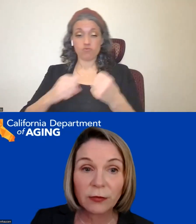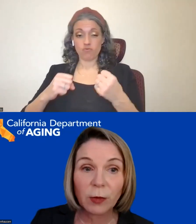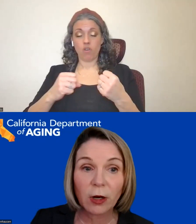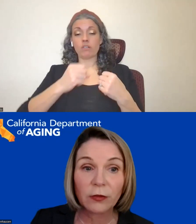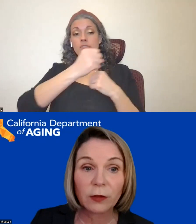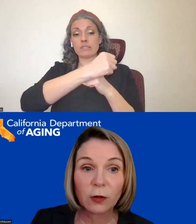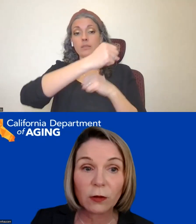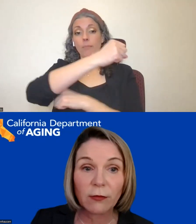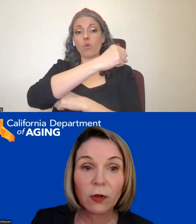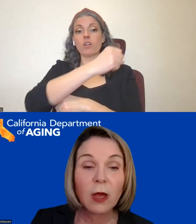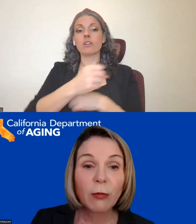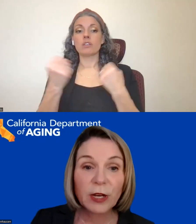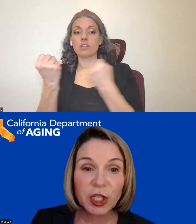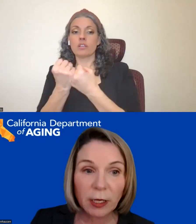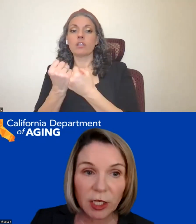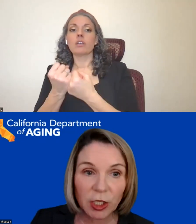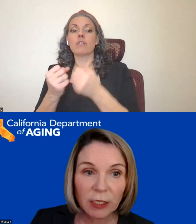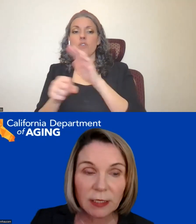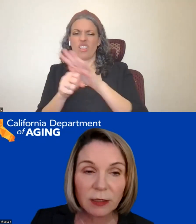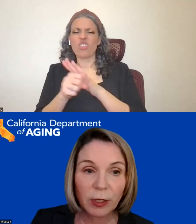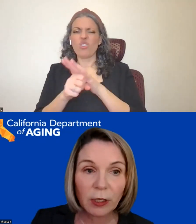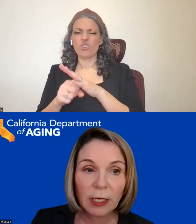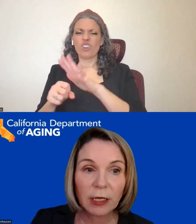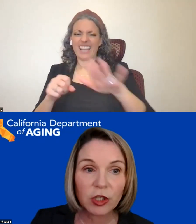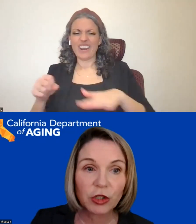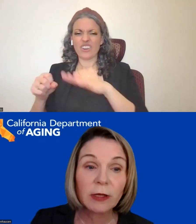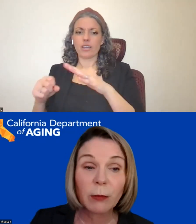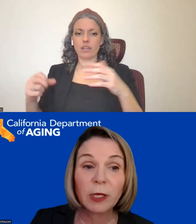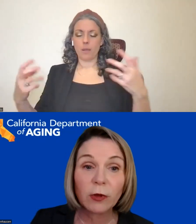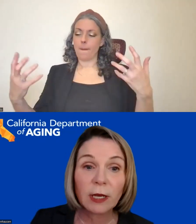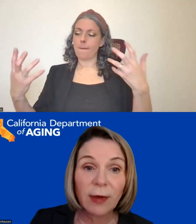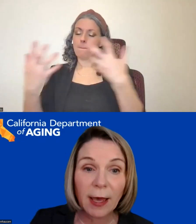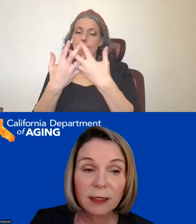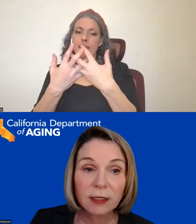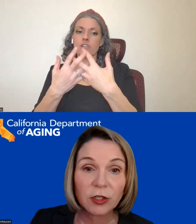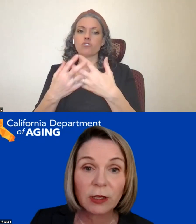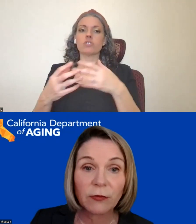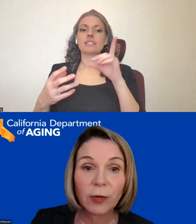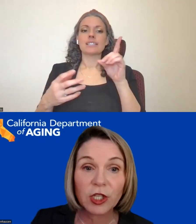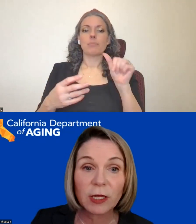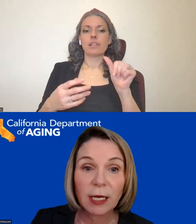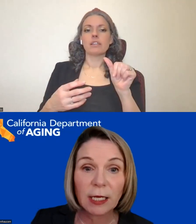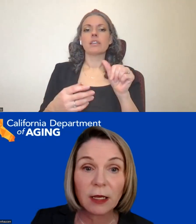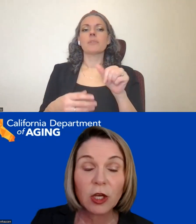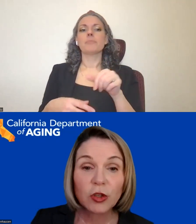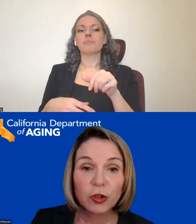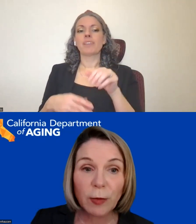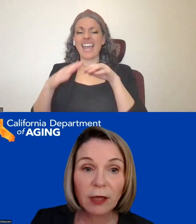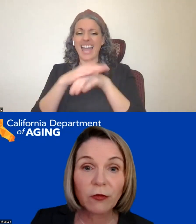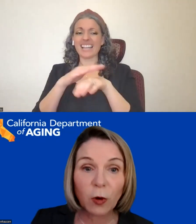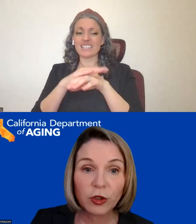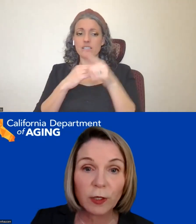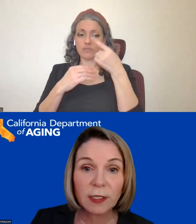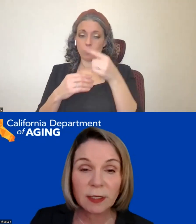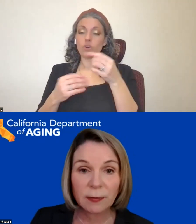service delivery model at the local level, bridging aging and disability, and ensuring that people can have access to the information they need to